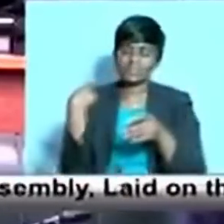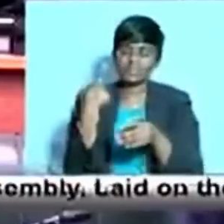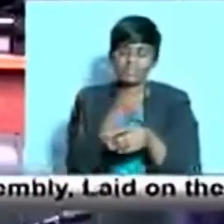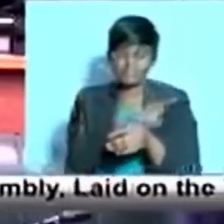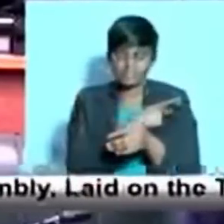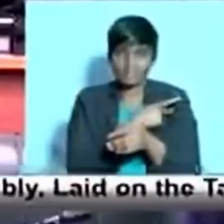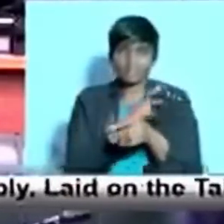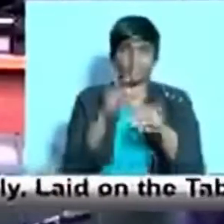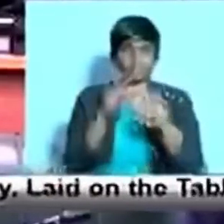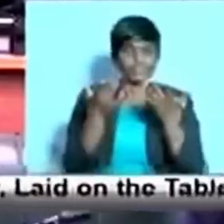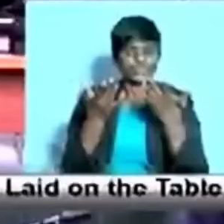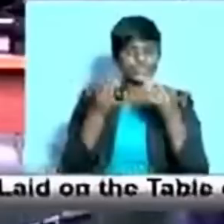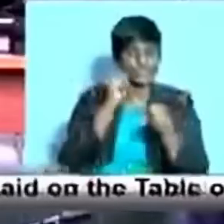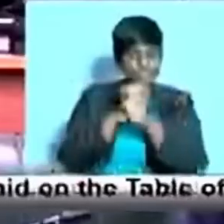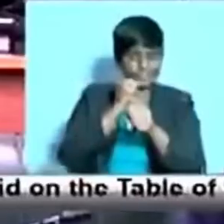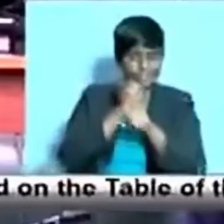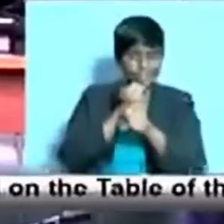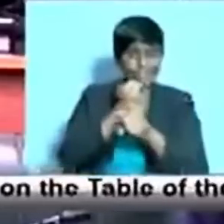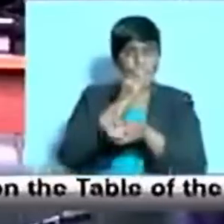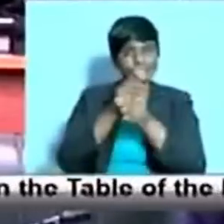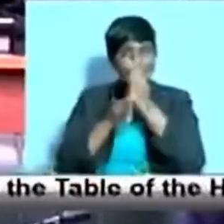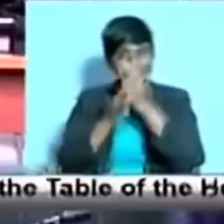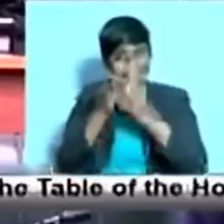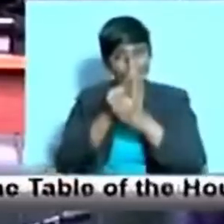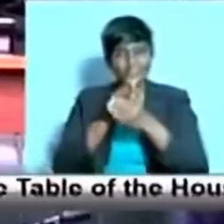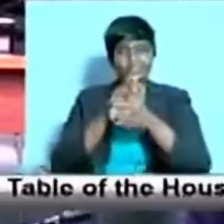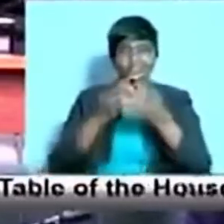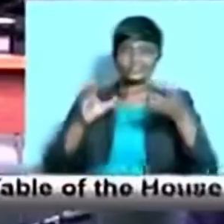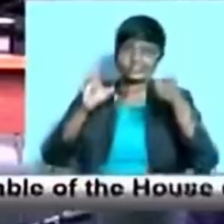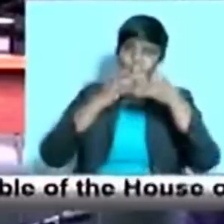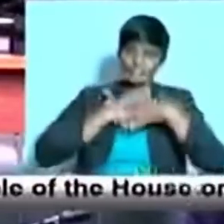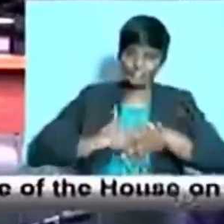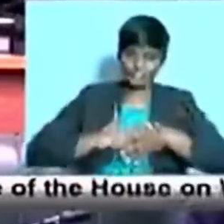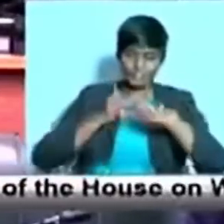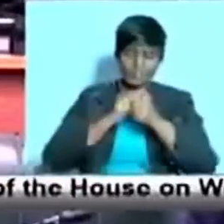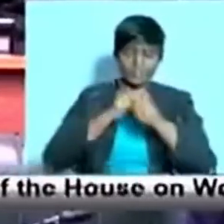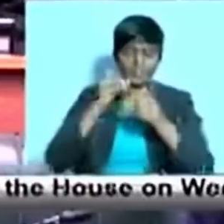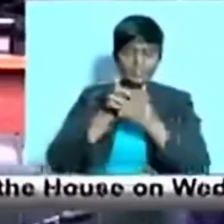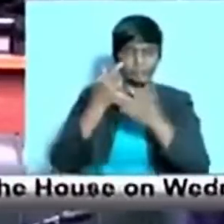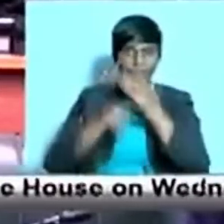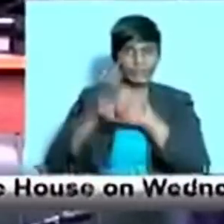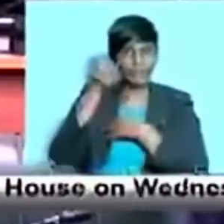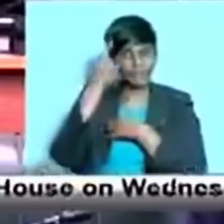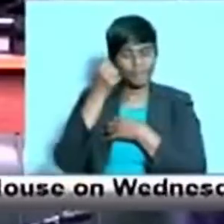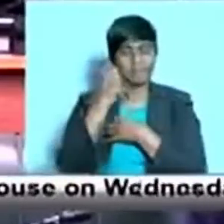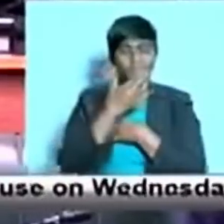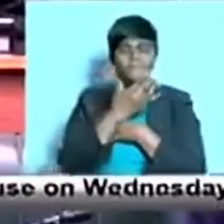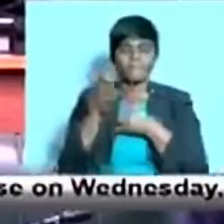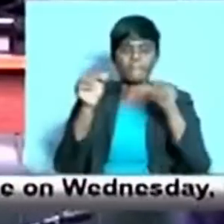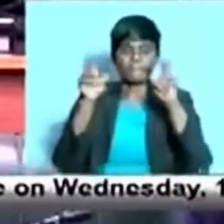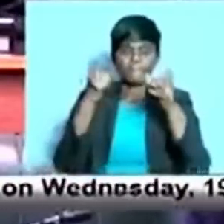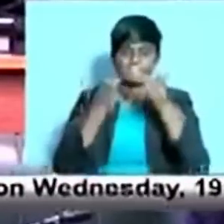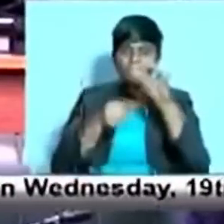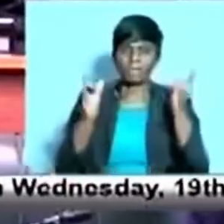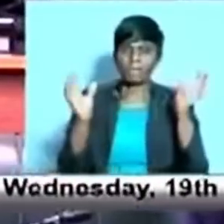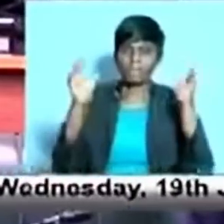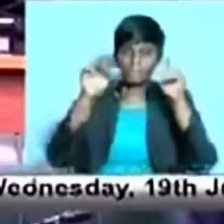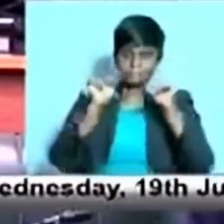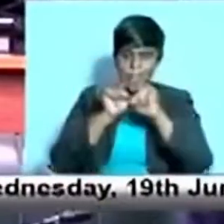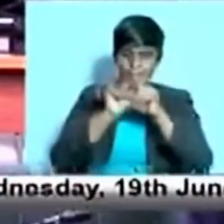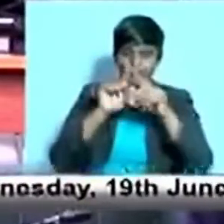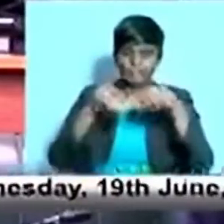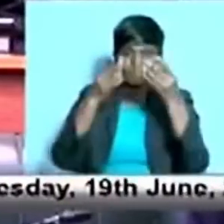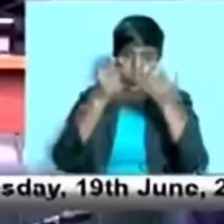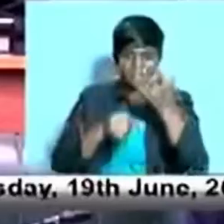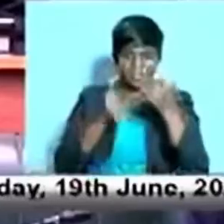Parliamentary Diplomacy, Building Bridges for Peace and Understanding. The theme of the Assembly was timely